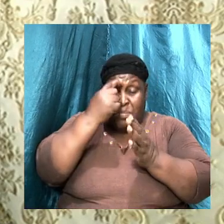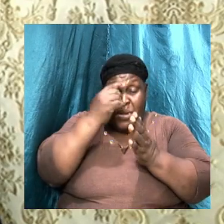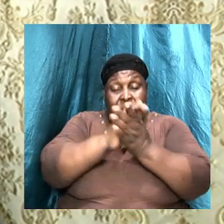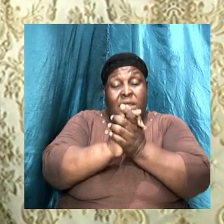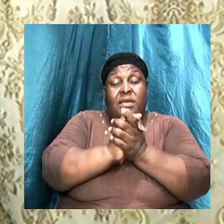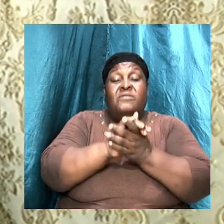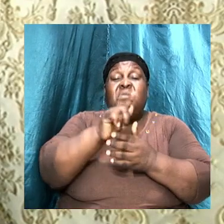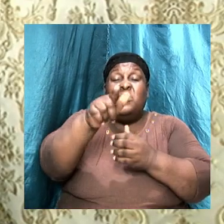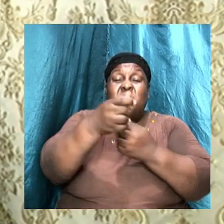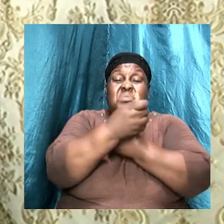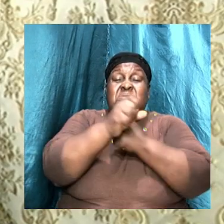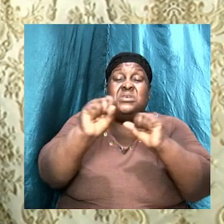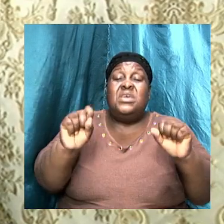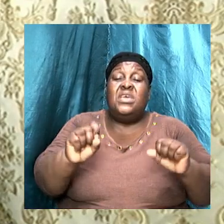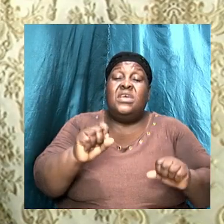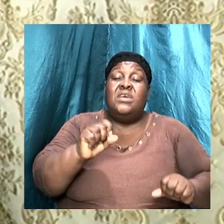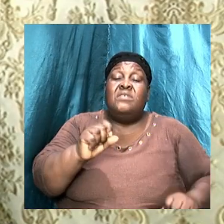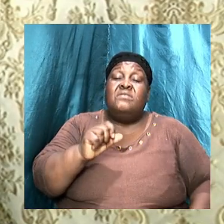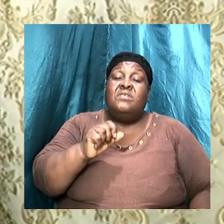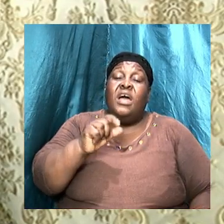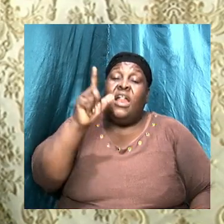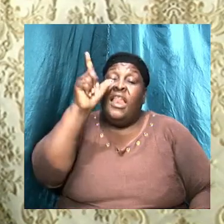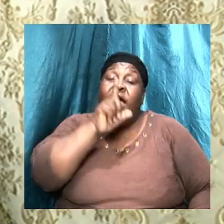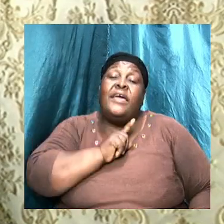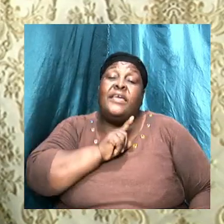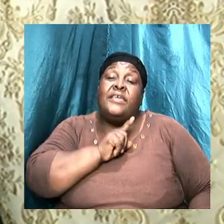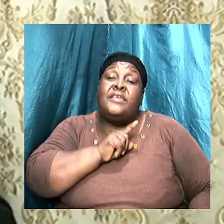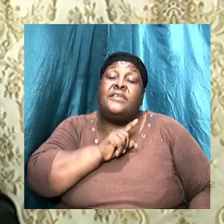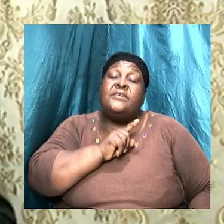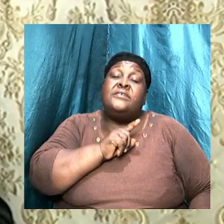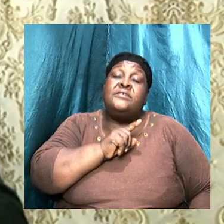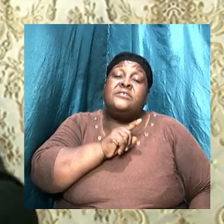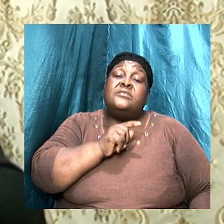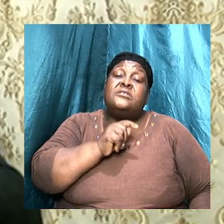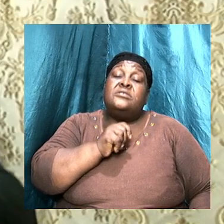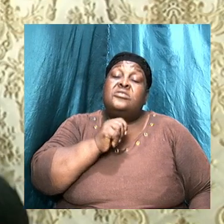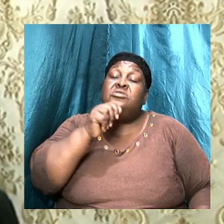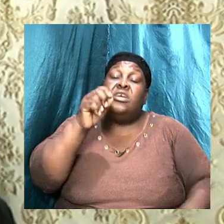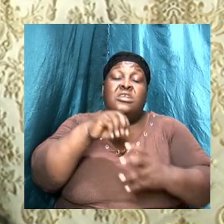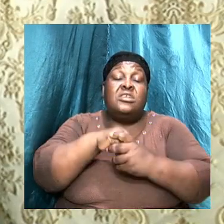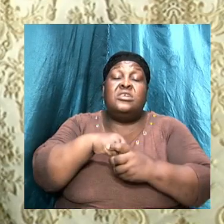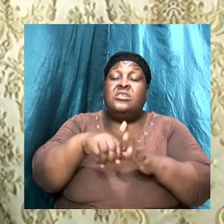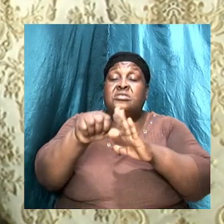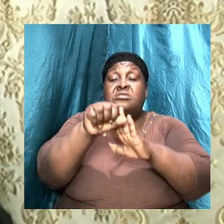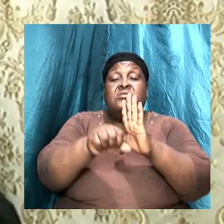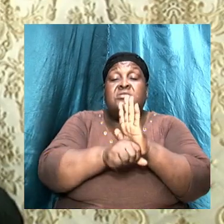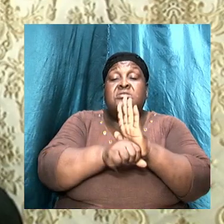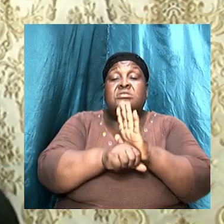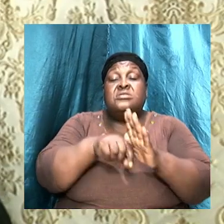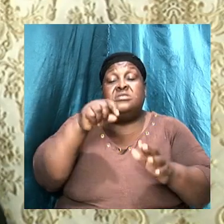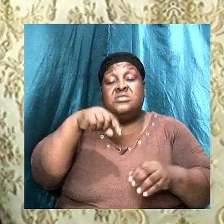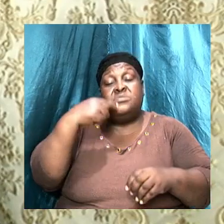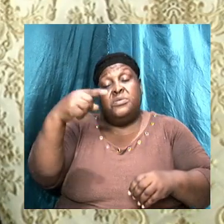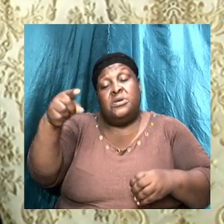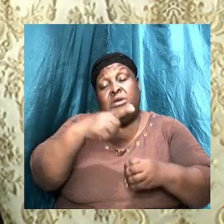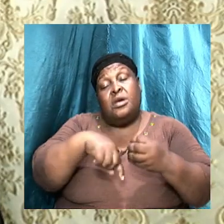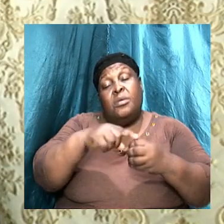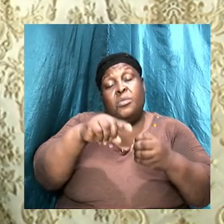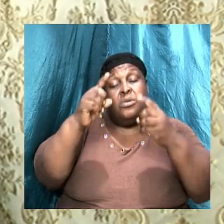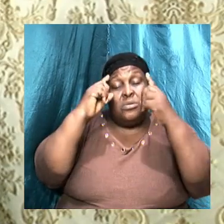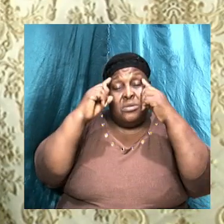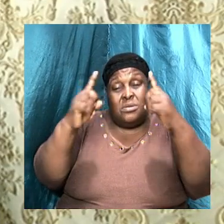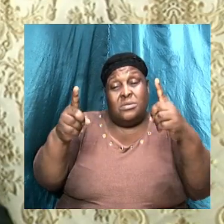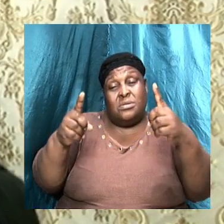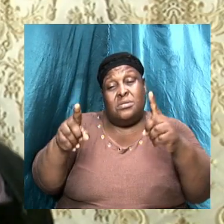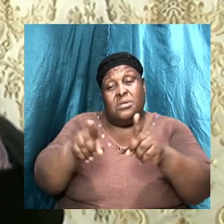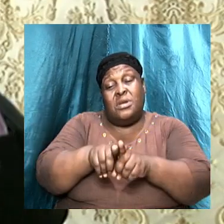saved, that is not scriptural. We say it already, and we're going to say it again. We're talking about doctrine, and we're talking about that as